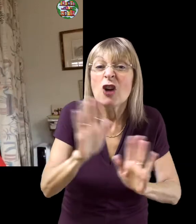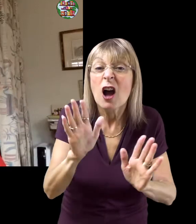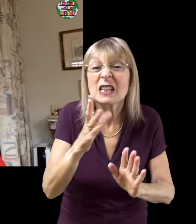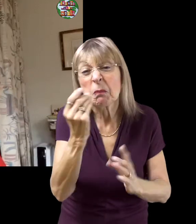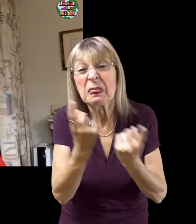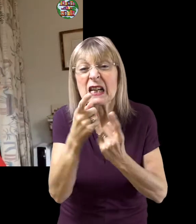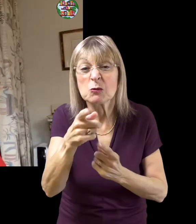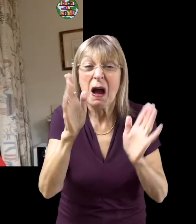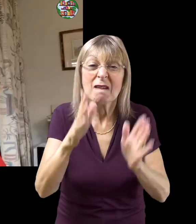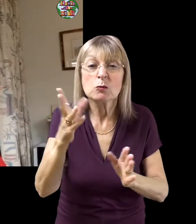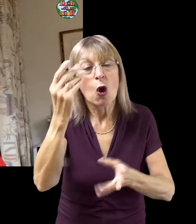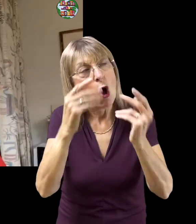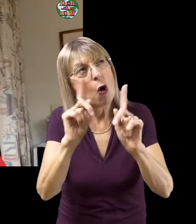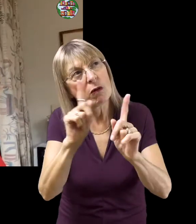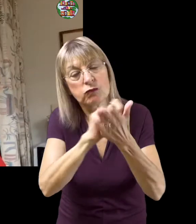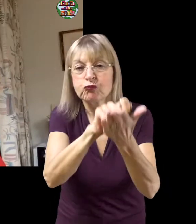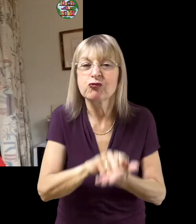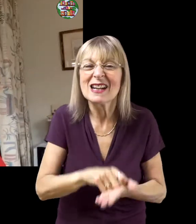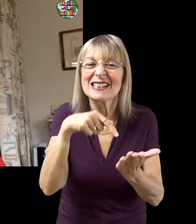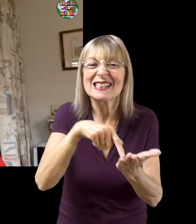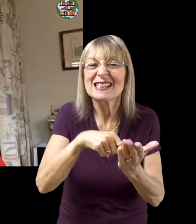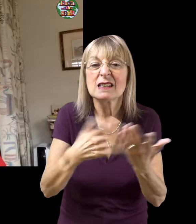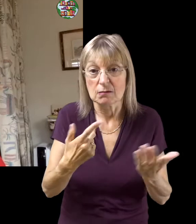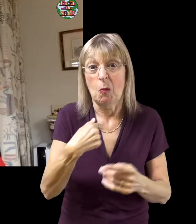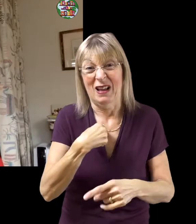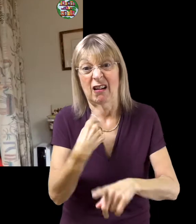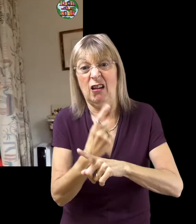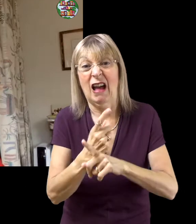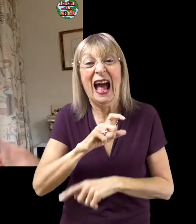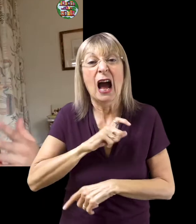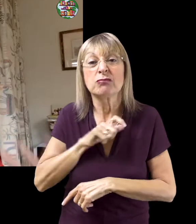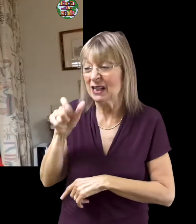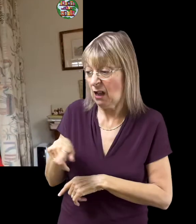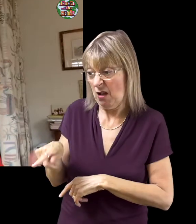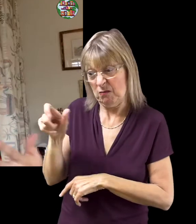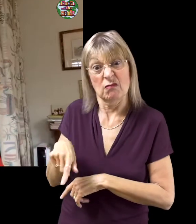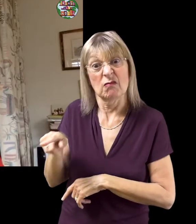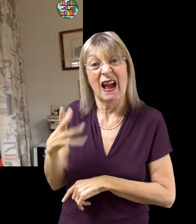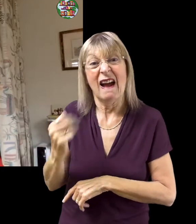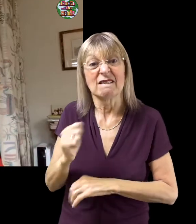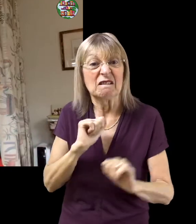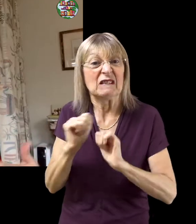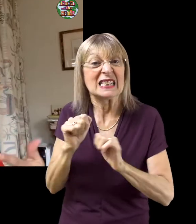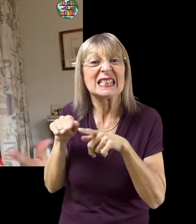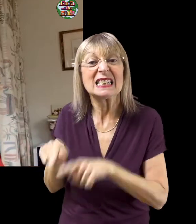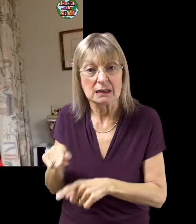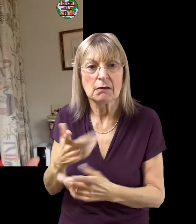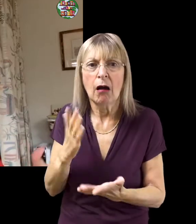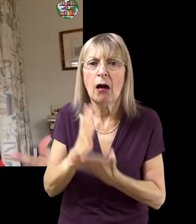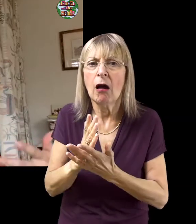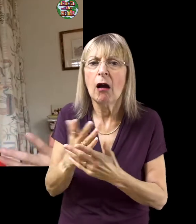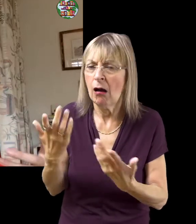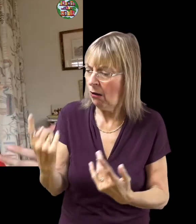are some things that you have to learn about, to write about. I mean, we mentioned that there is a character who's a person with epilepsy. There is a